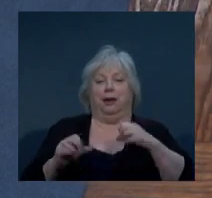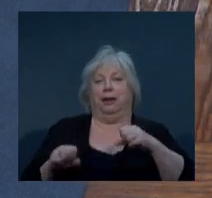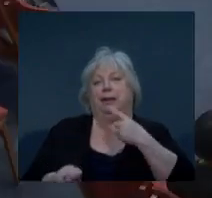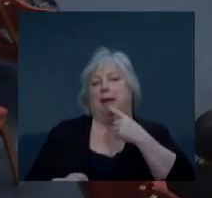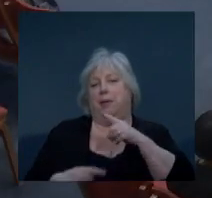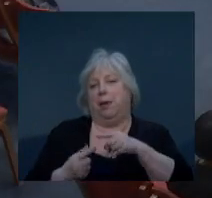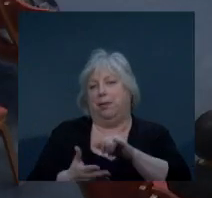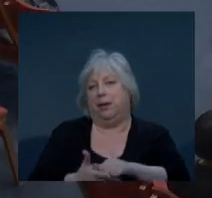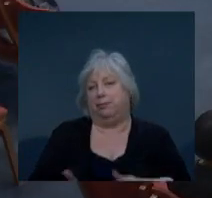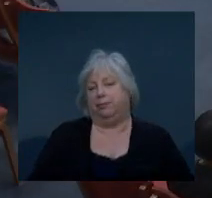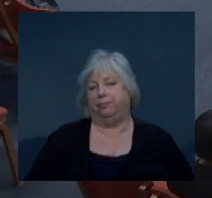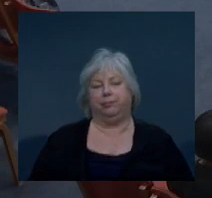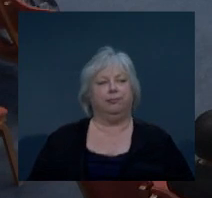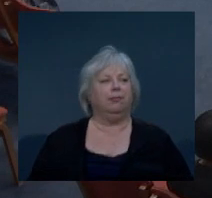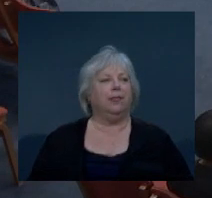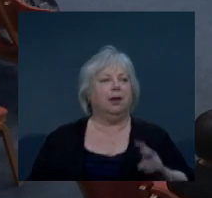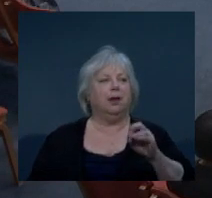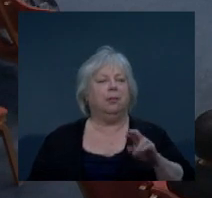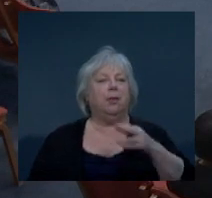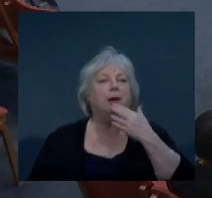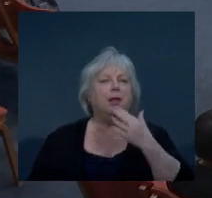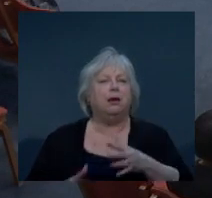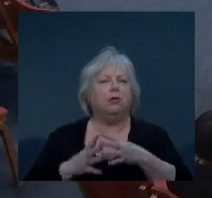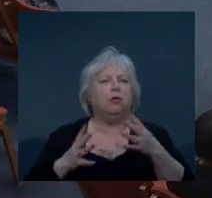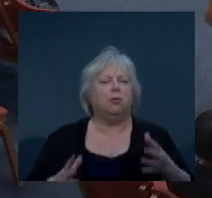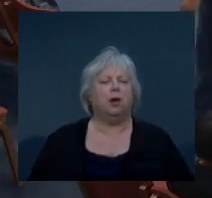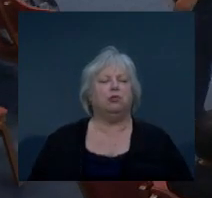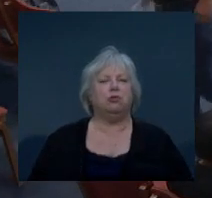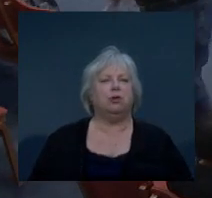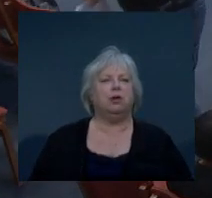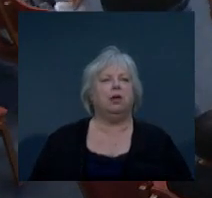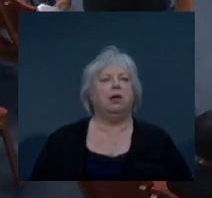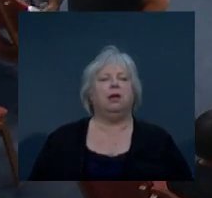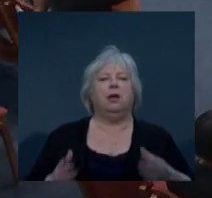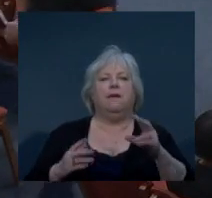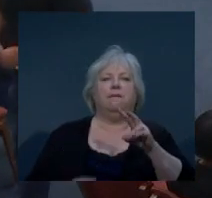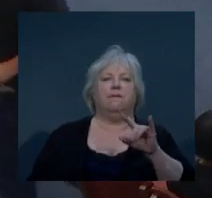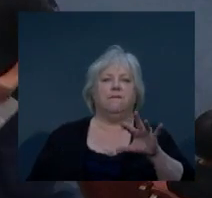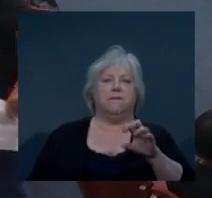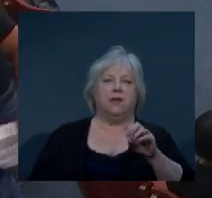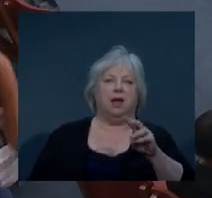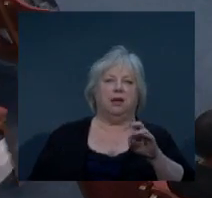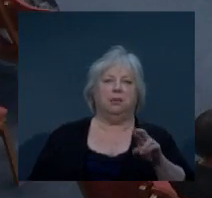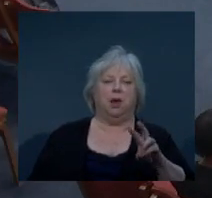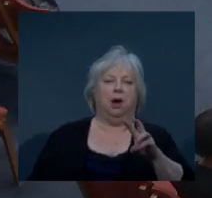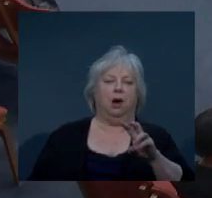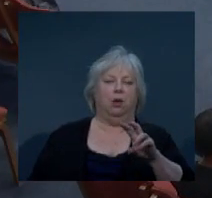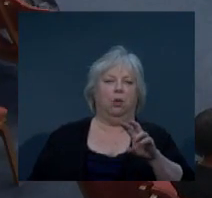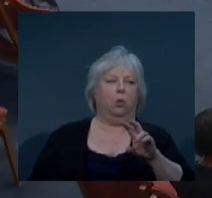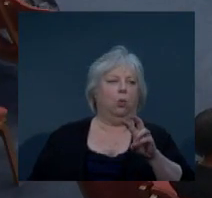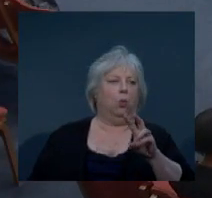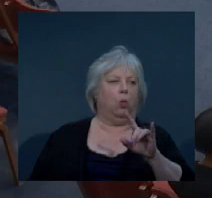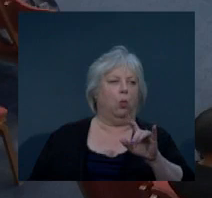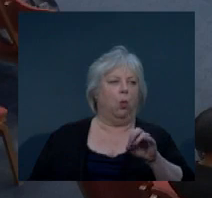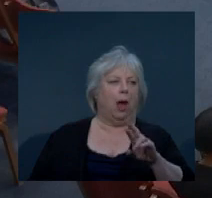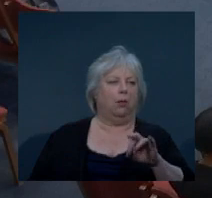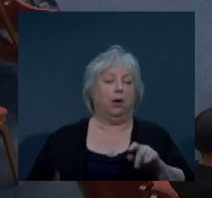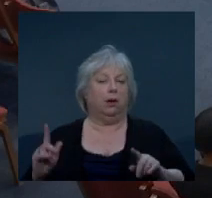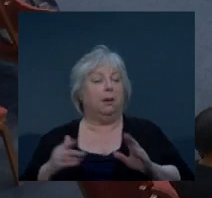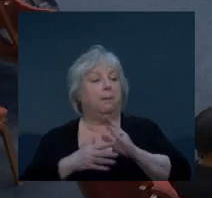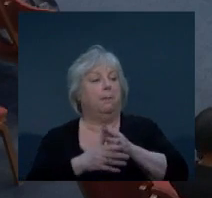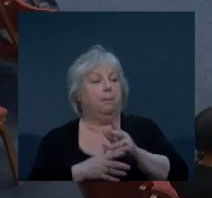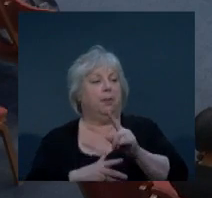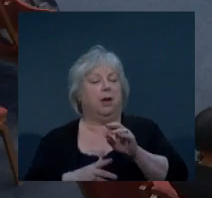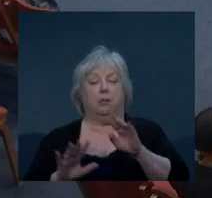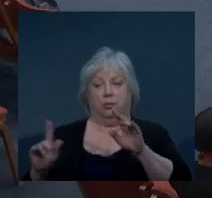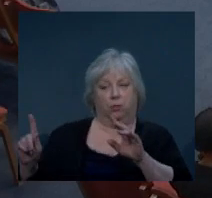that one. Thank you so much, Mr. Egler. Vice Mayor Wyrick. Mayor, One second,